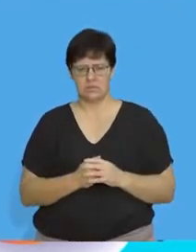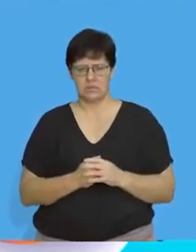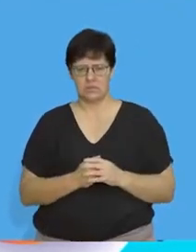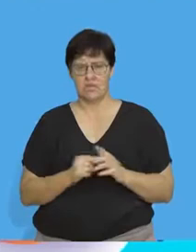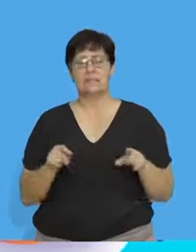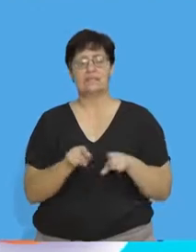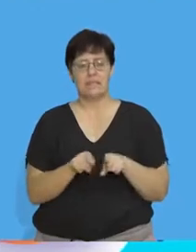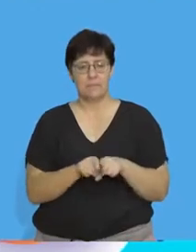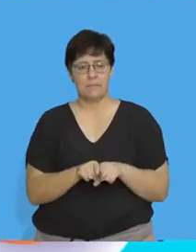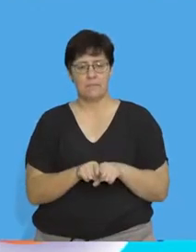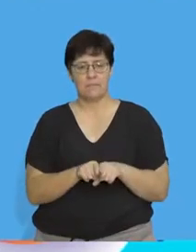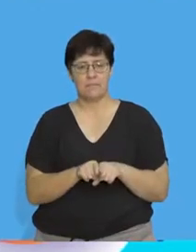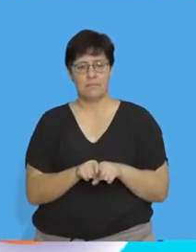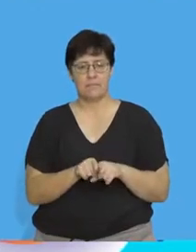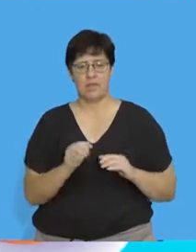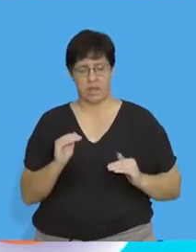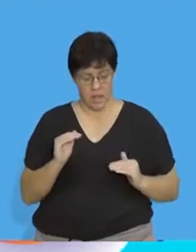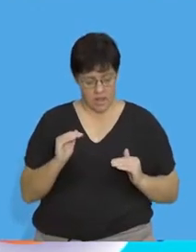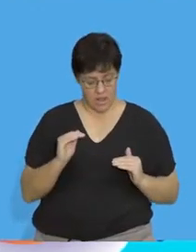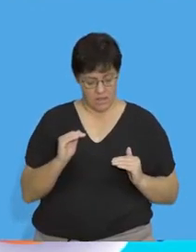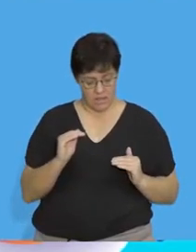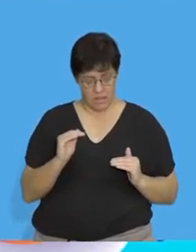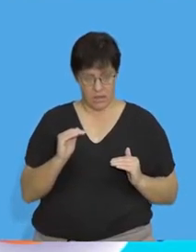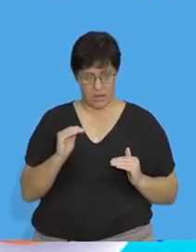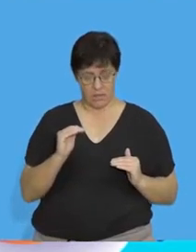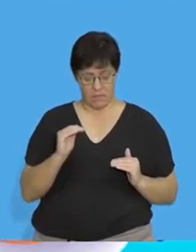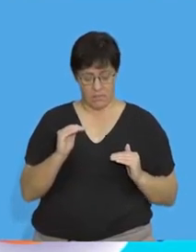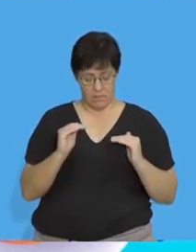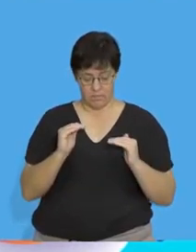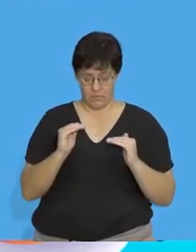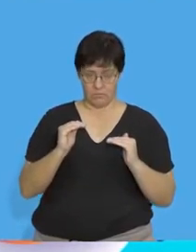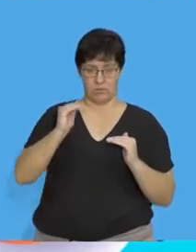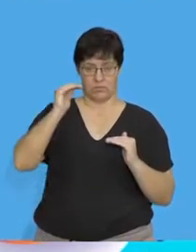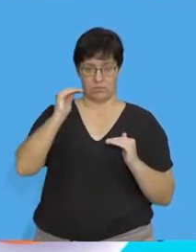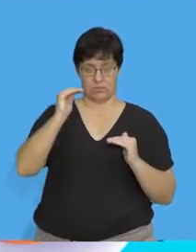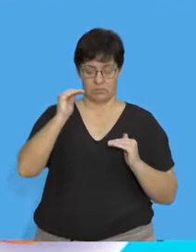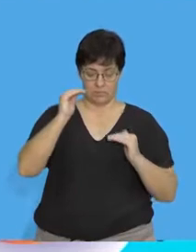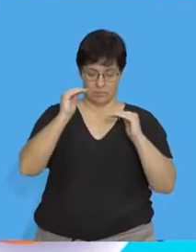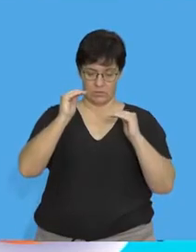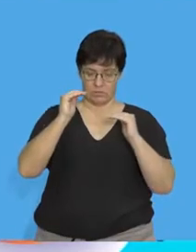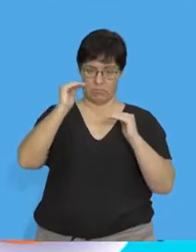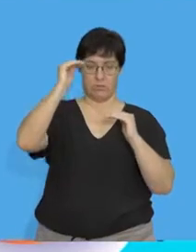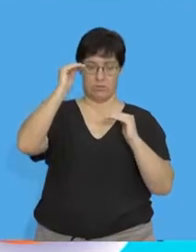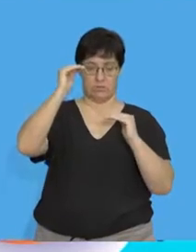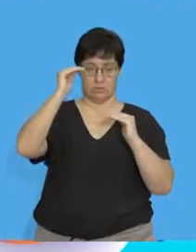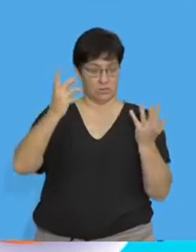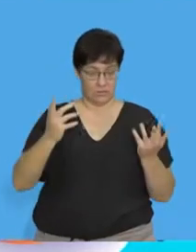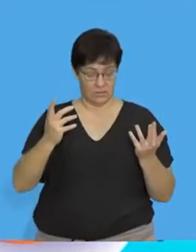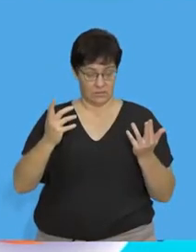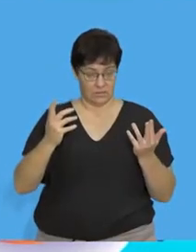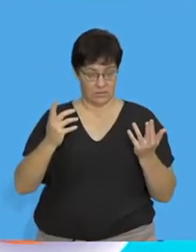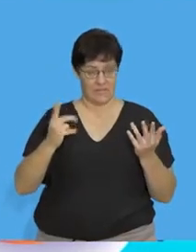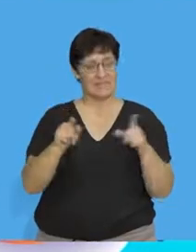you understand there are very specific terms here, very specific relationships, because from these relationships and